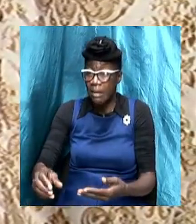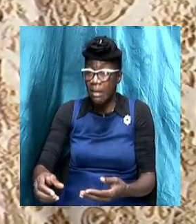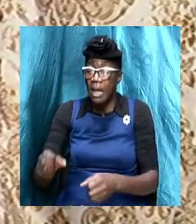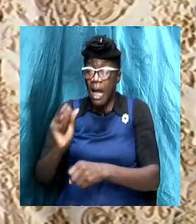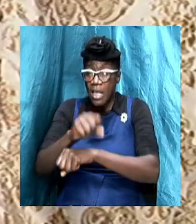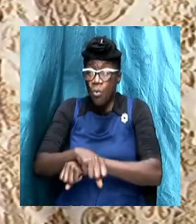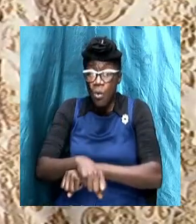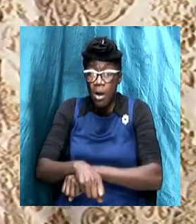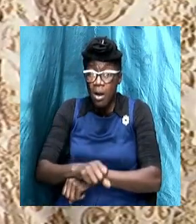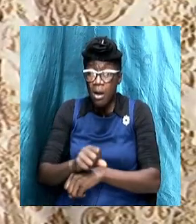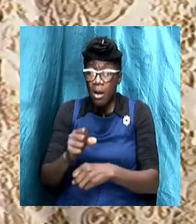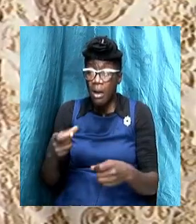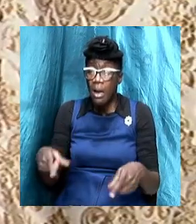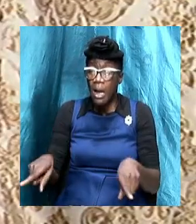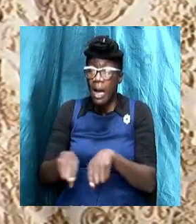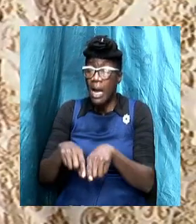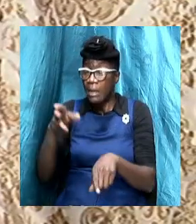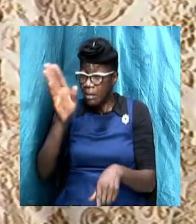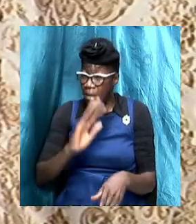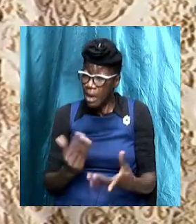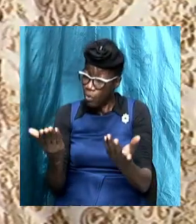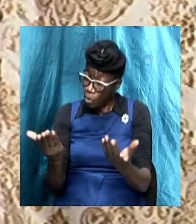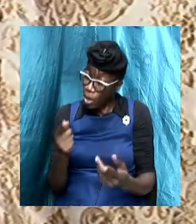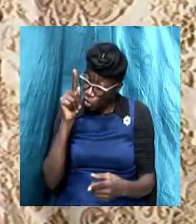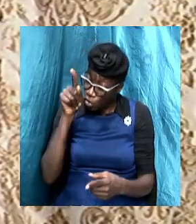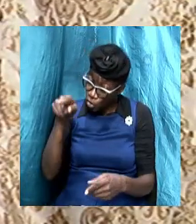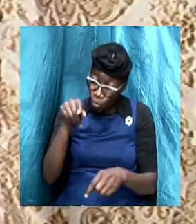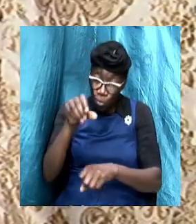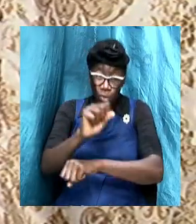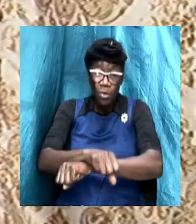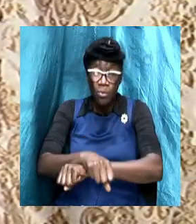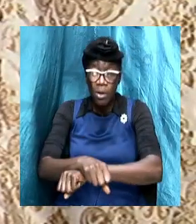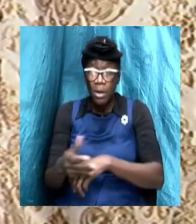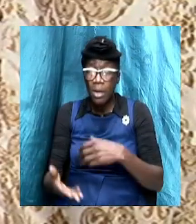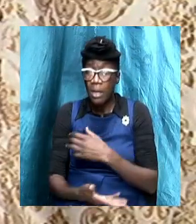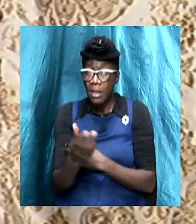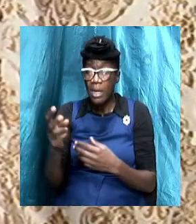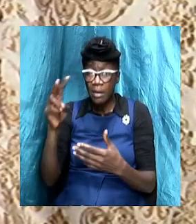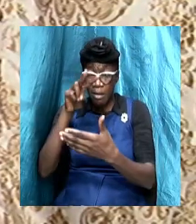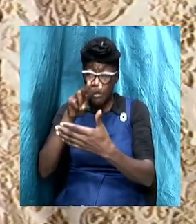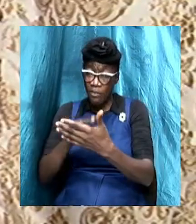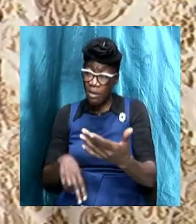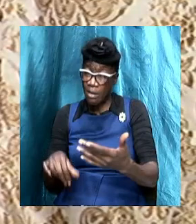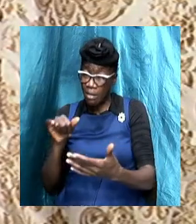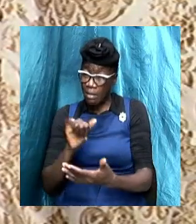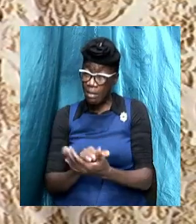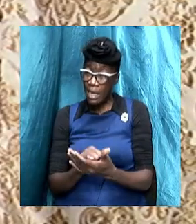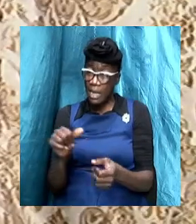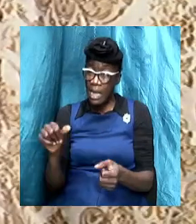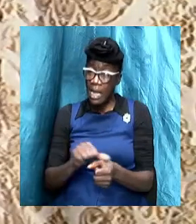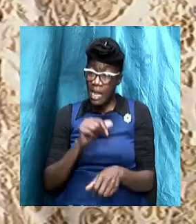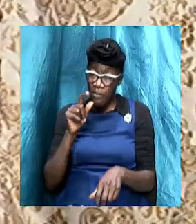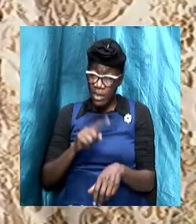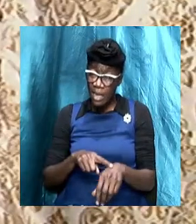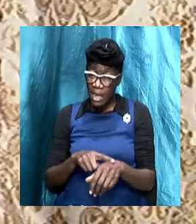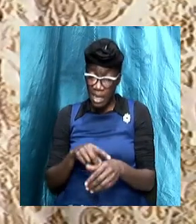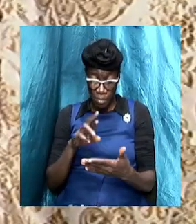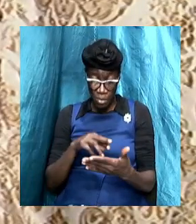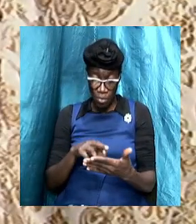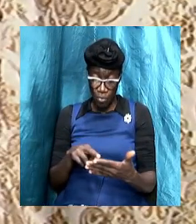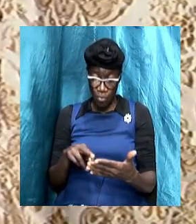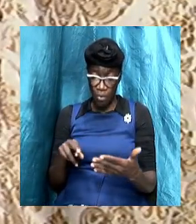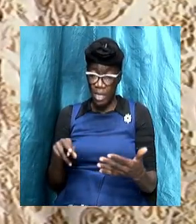to operate. Now, there's a particular verse that every time I read it,